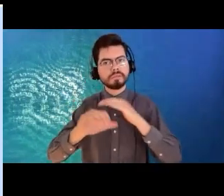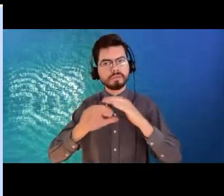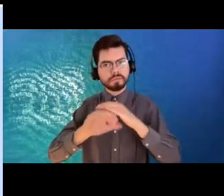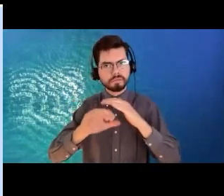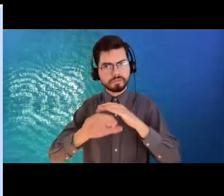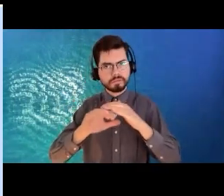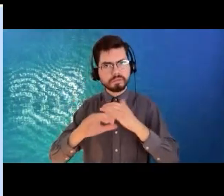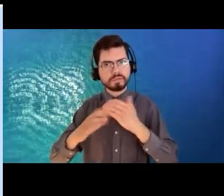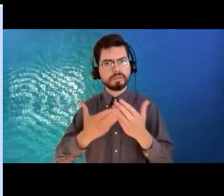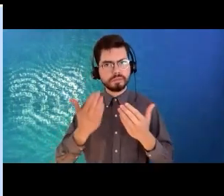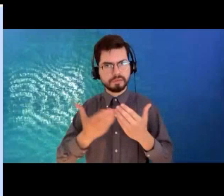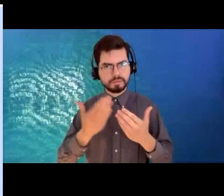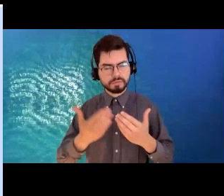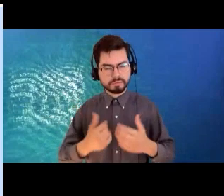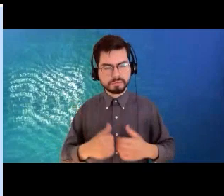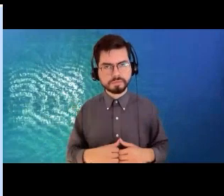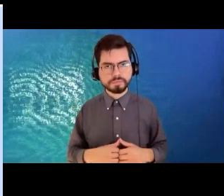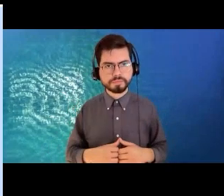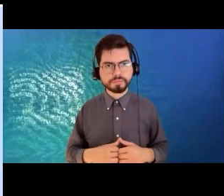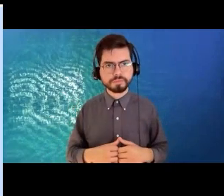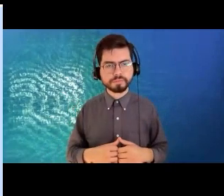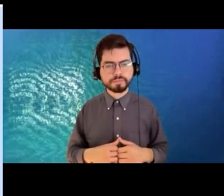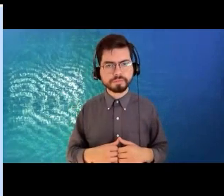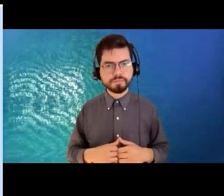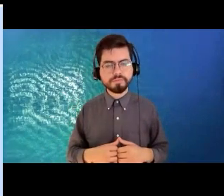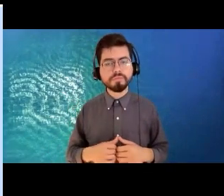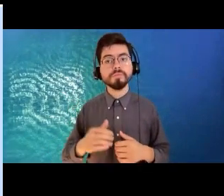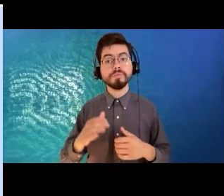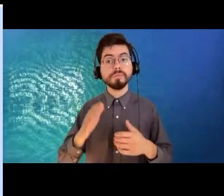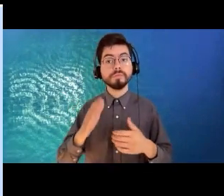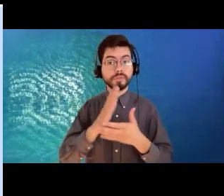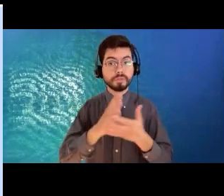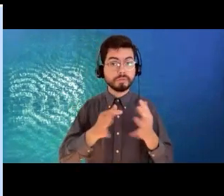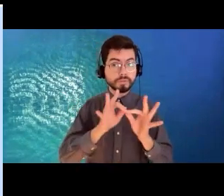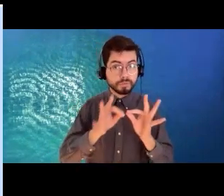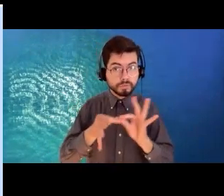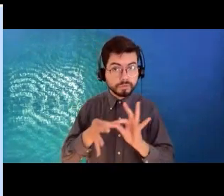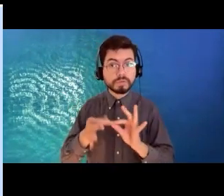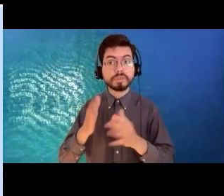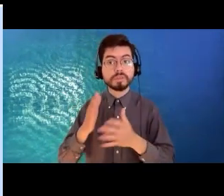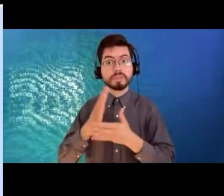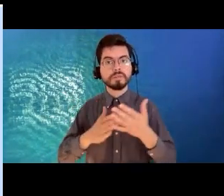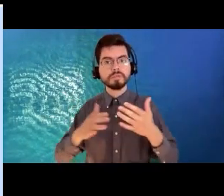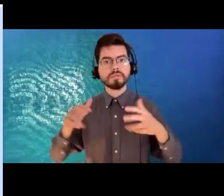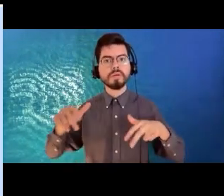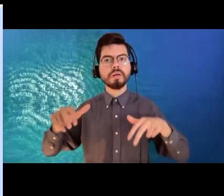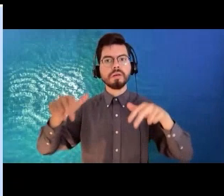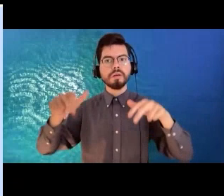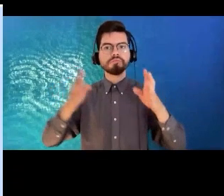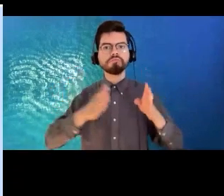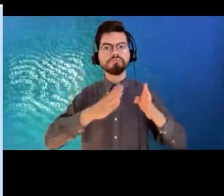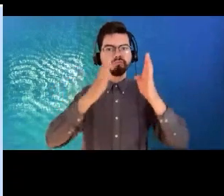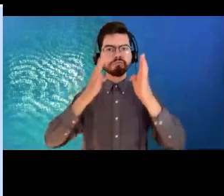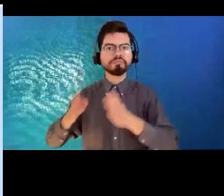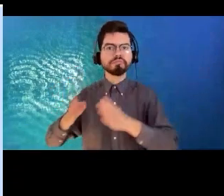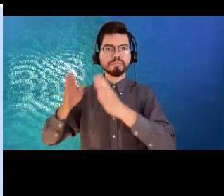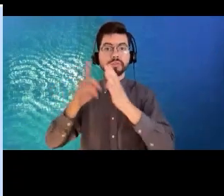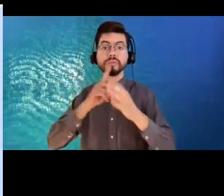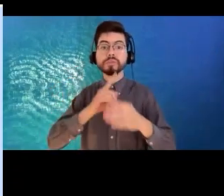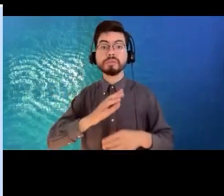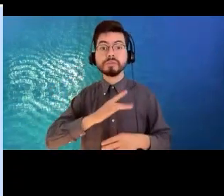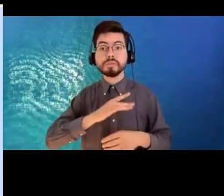interpretation. Again, the bridge will also have sidewalks. So we see that as a really neat opportunity to increase the